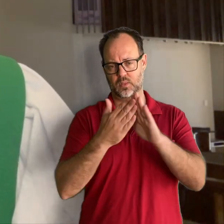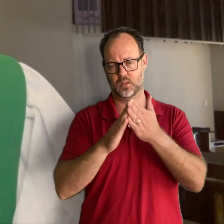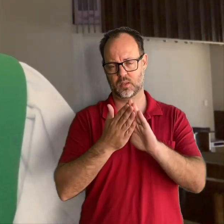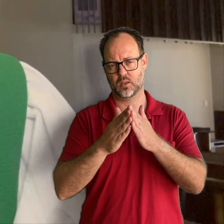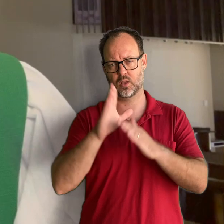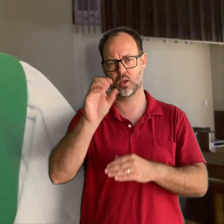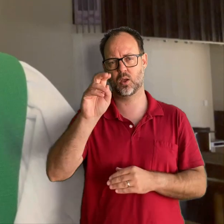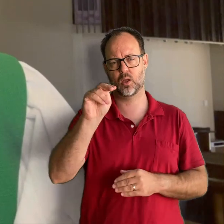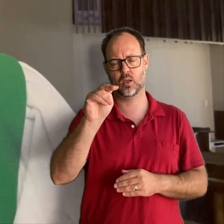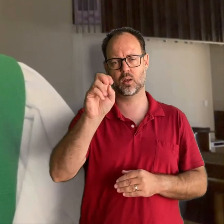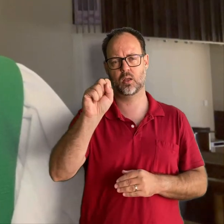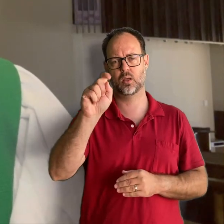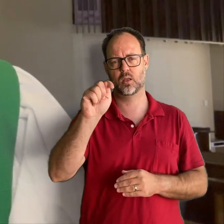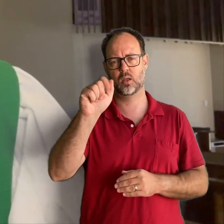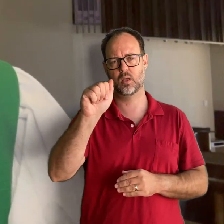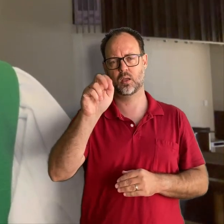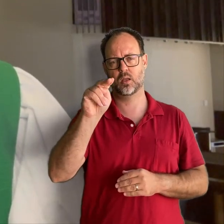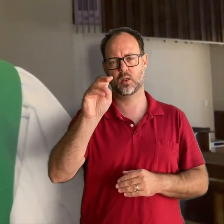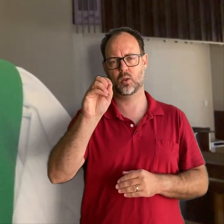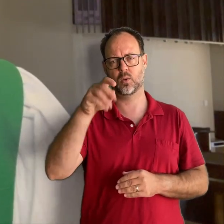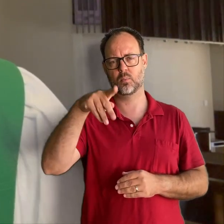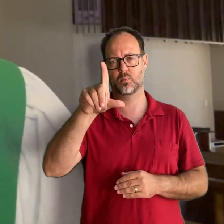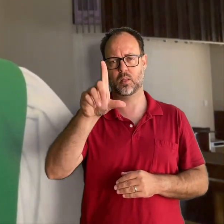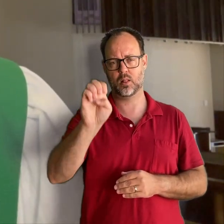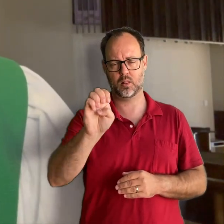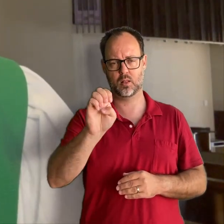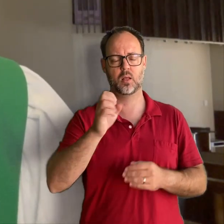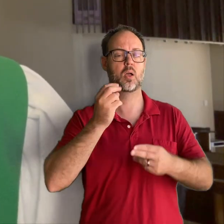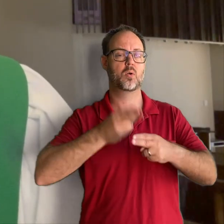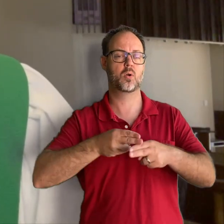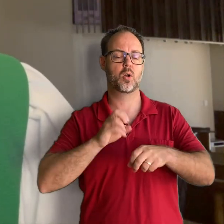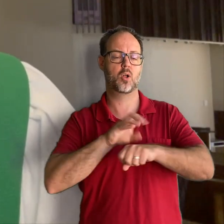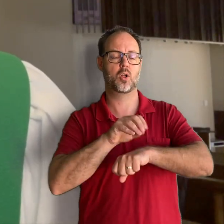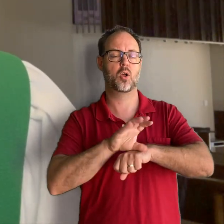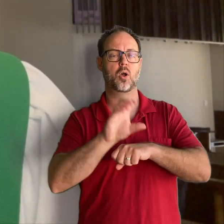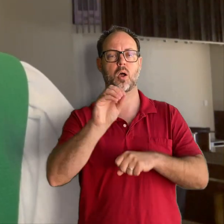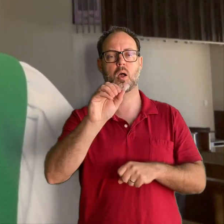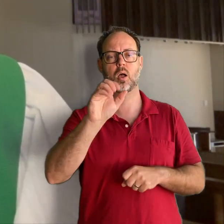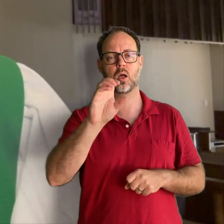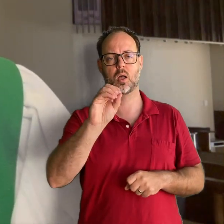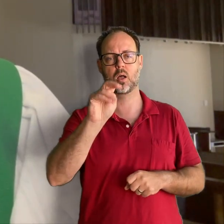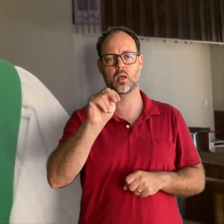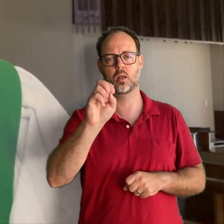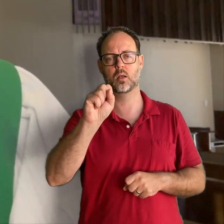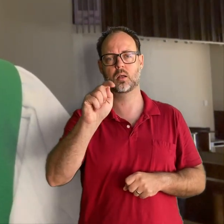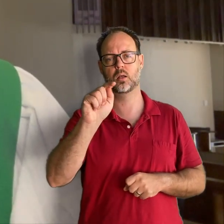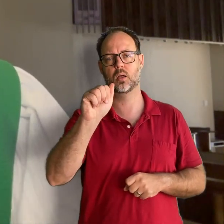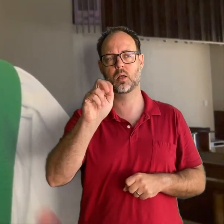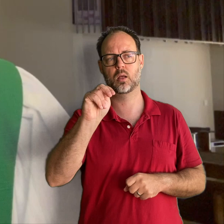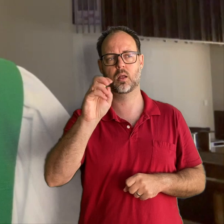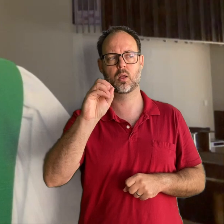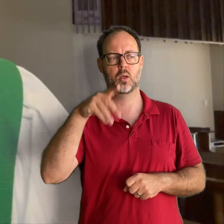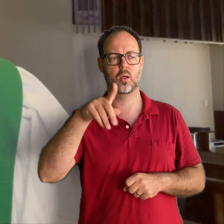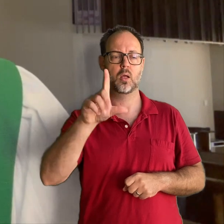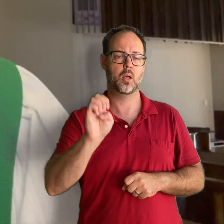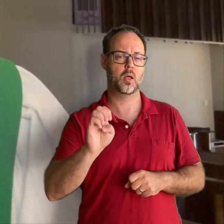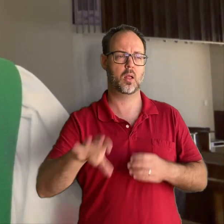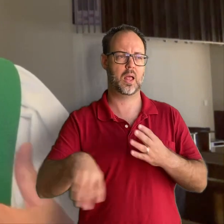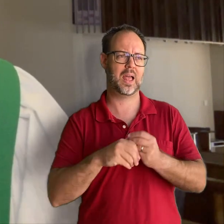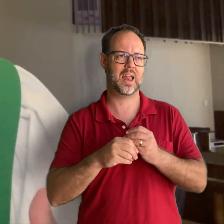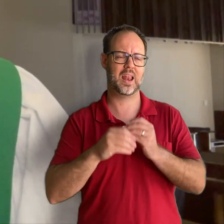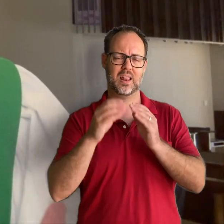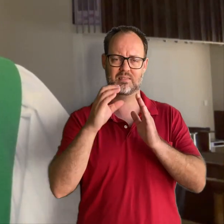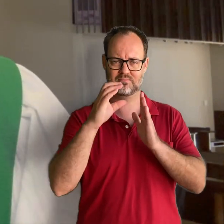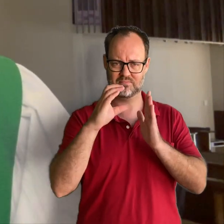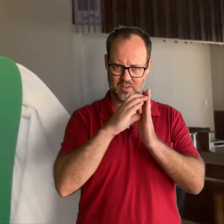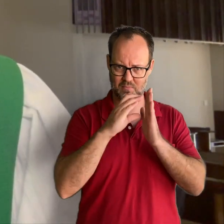city of Constantinople. It was called the Council of Constantinople, and it added the paragraph